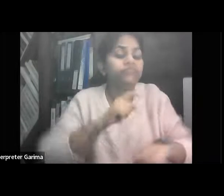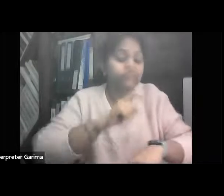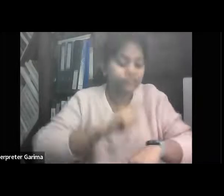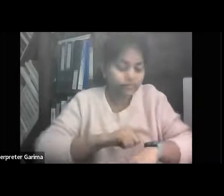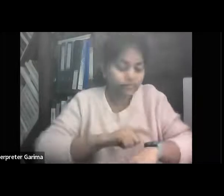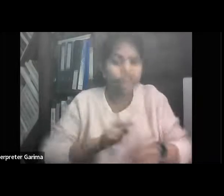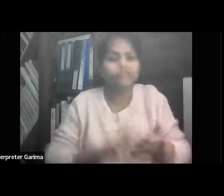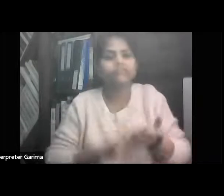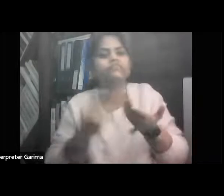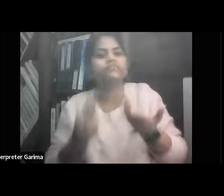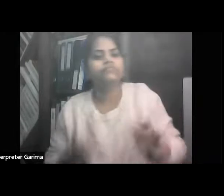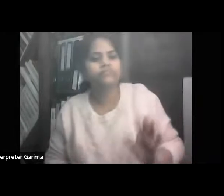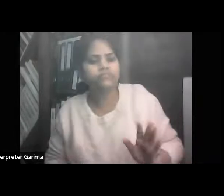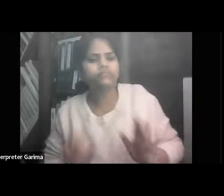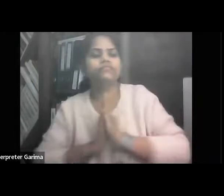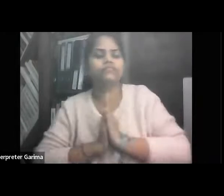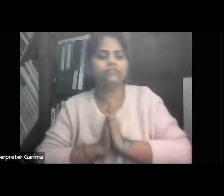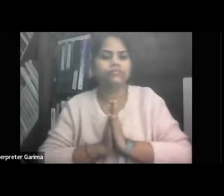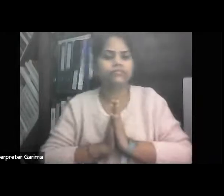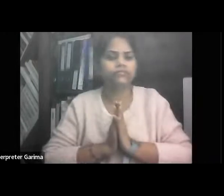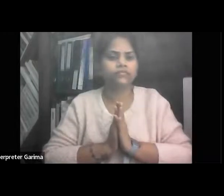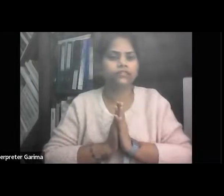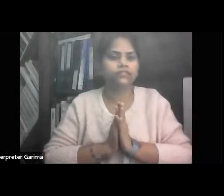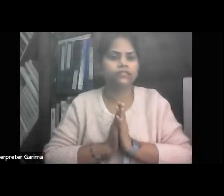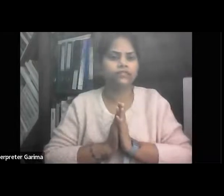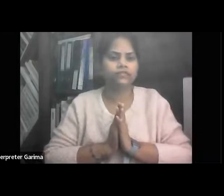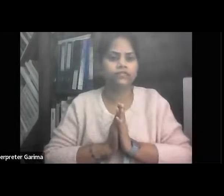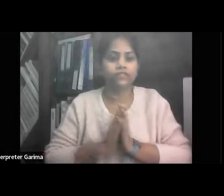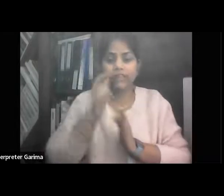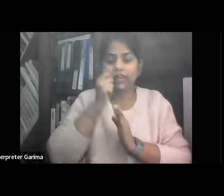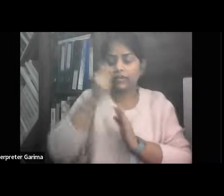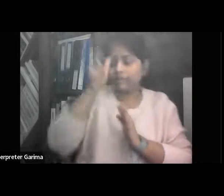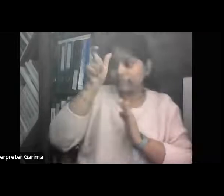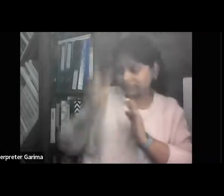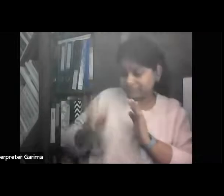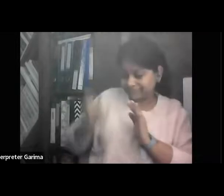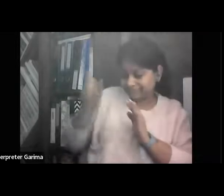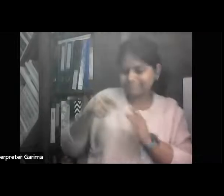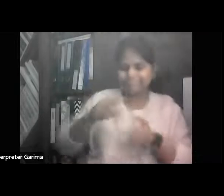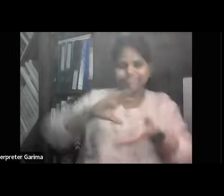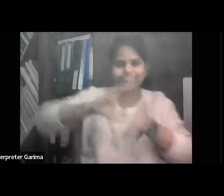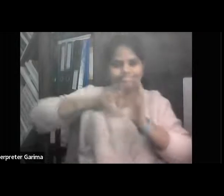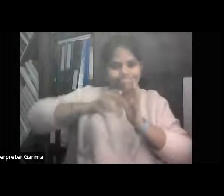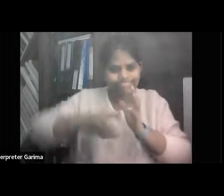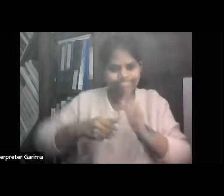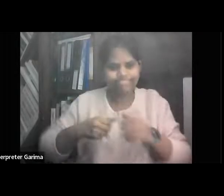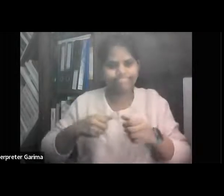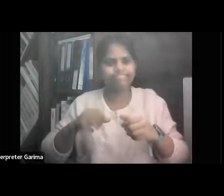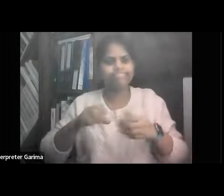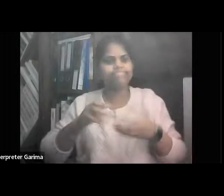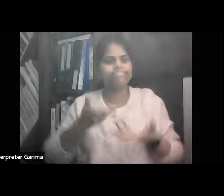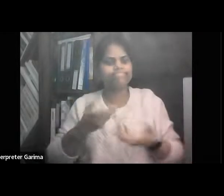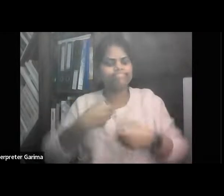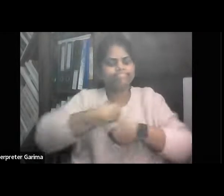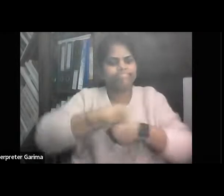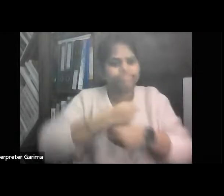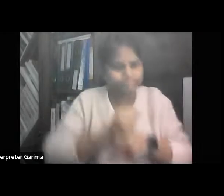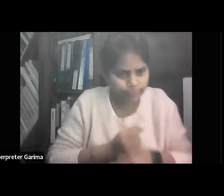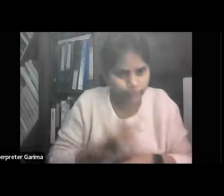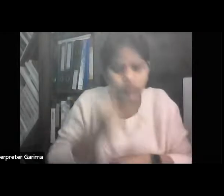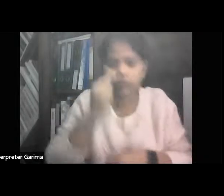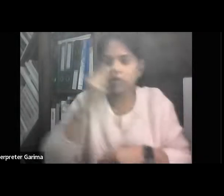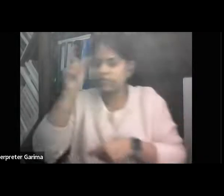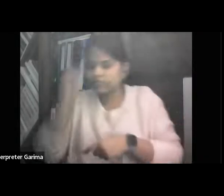from probably the cyborged person, the man-machine assemblage or the woman-machine assemblage, where they say